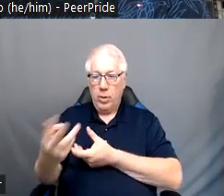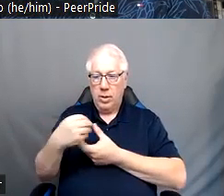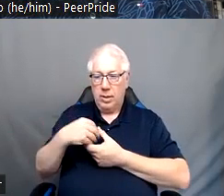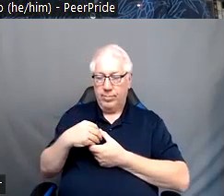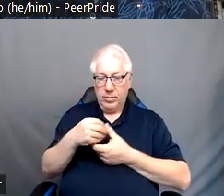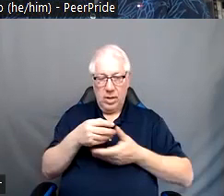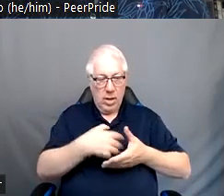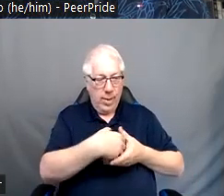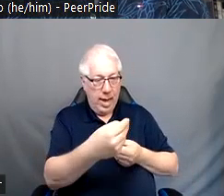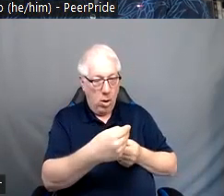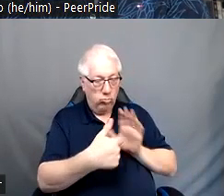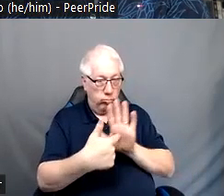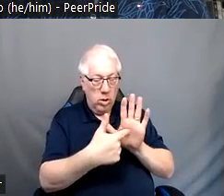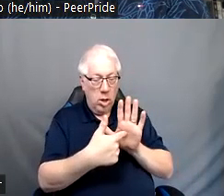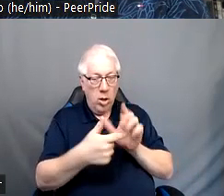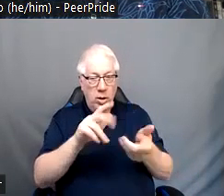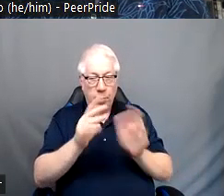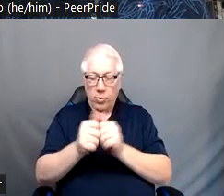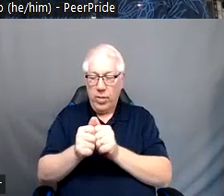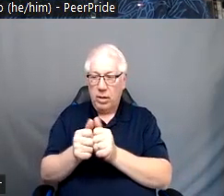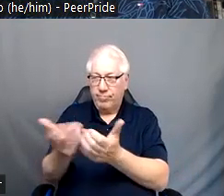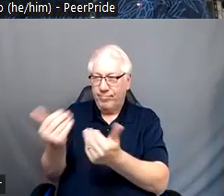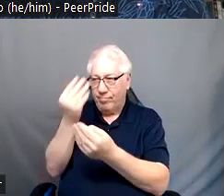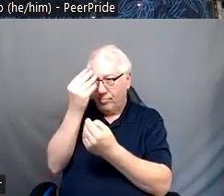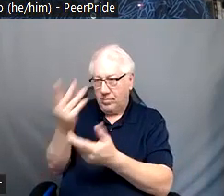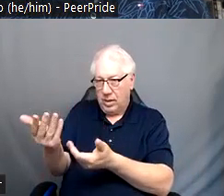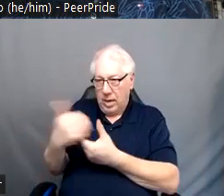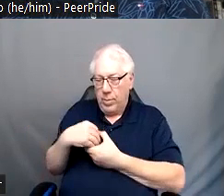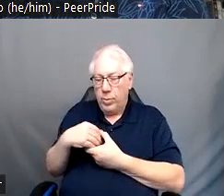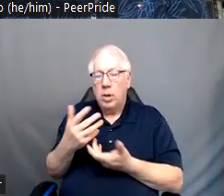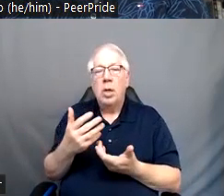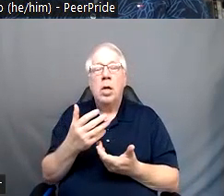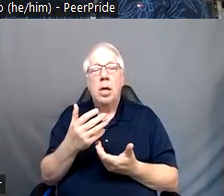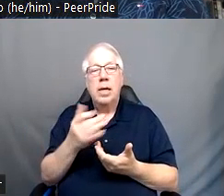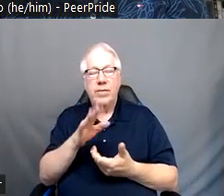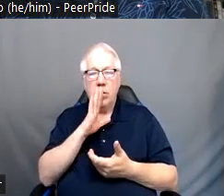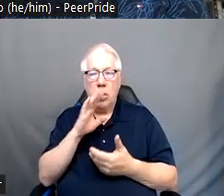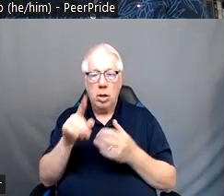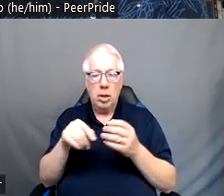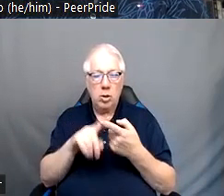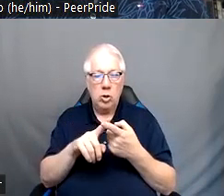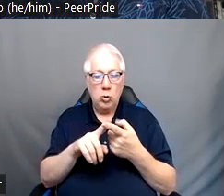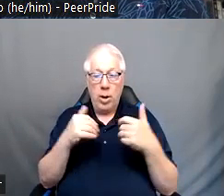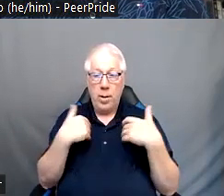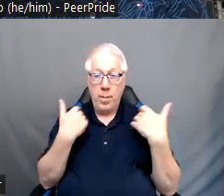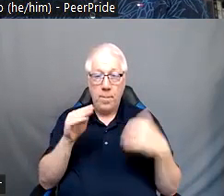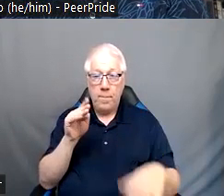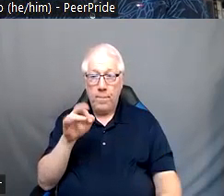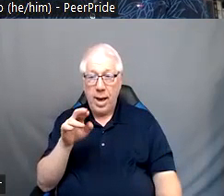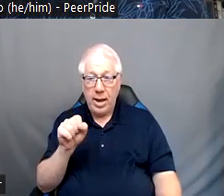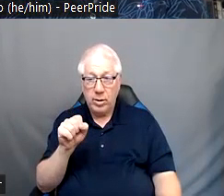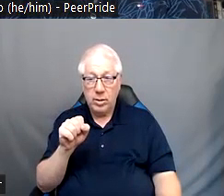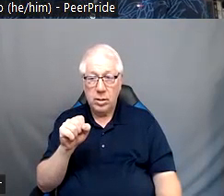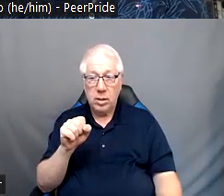also a helpful way to think about it if you are, talking to minors, in that